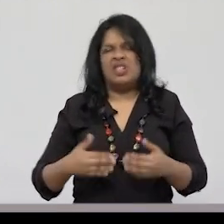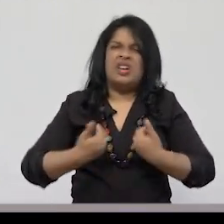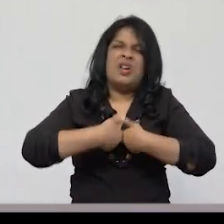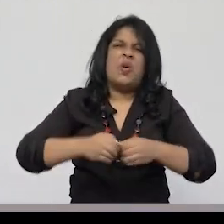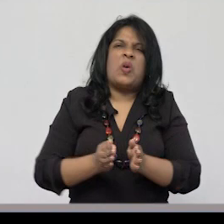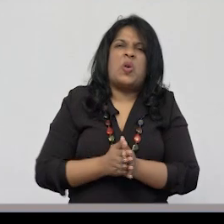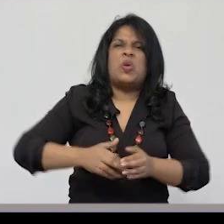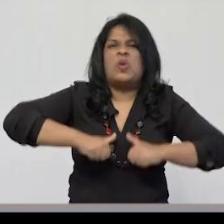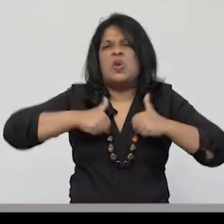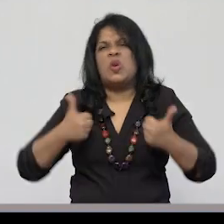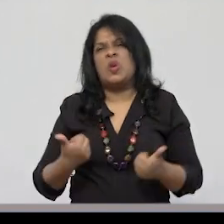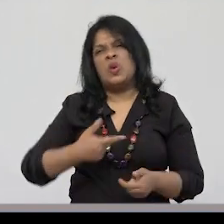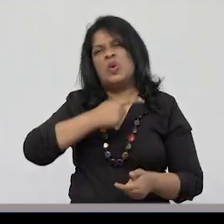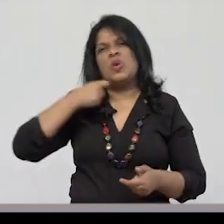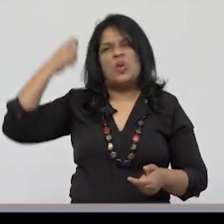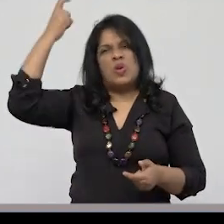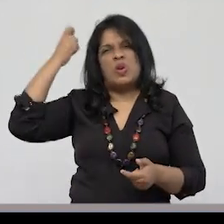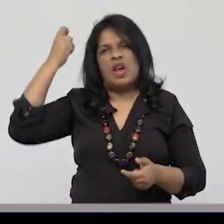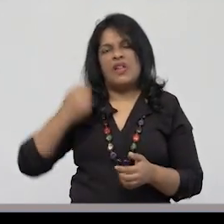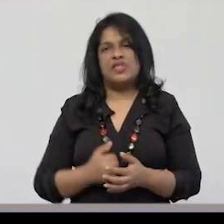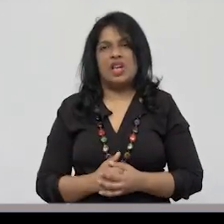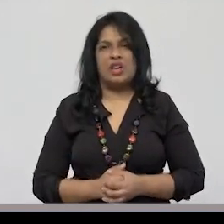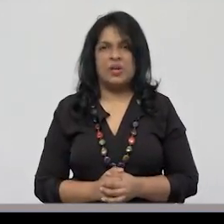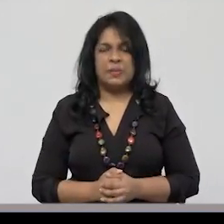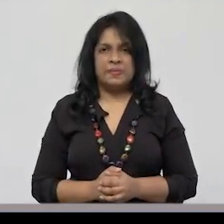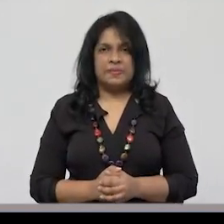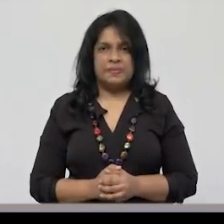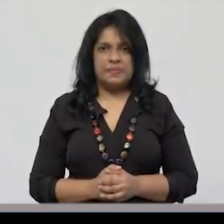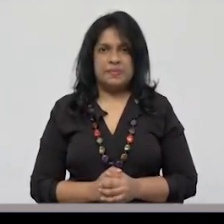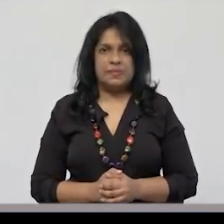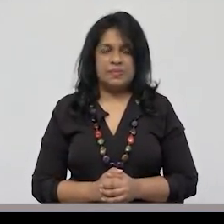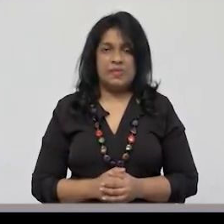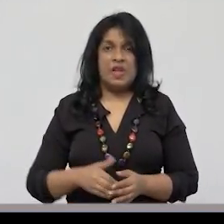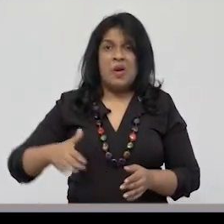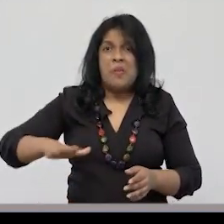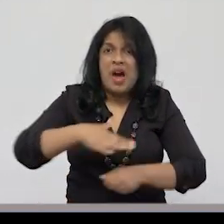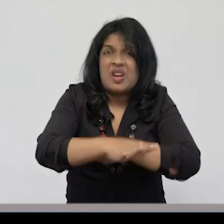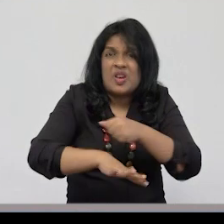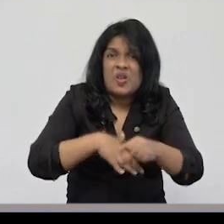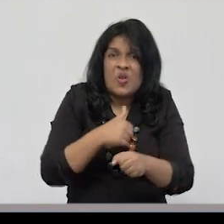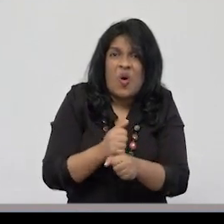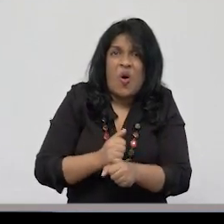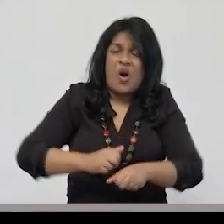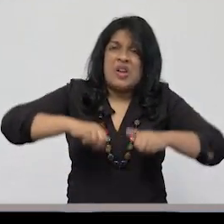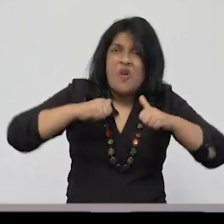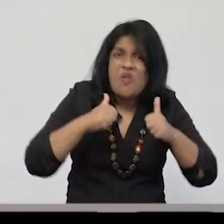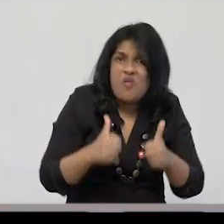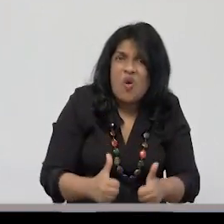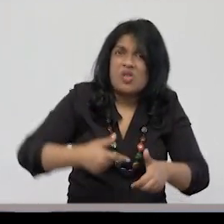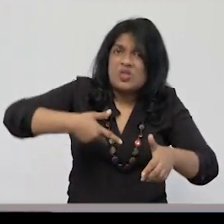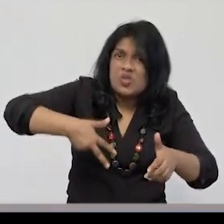it? It's a partnership. Bring me into this partnership with you in your marriage, in your